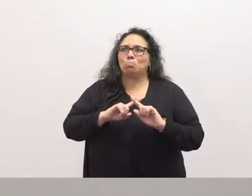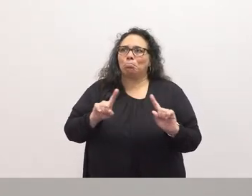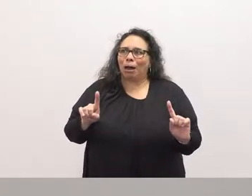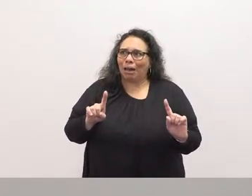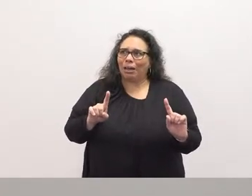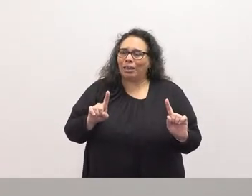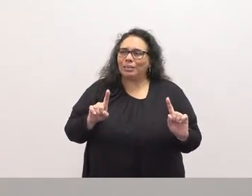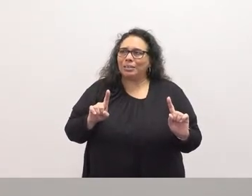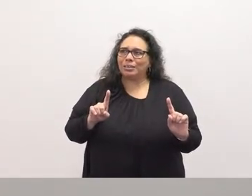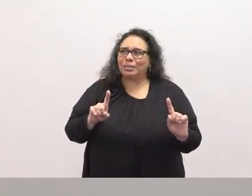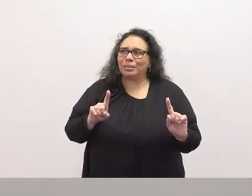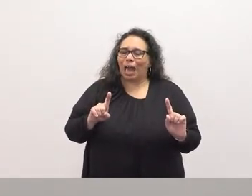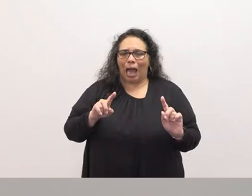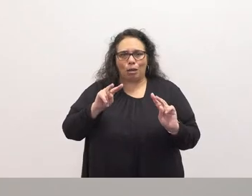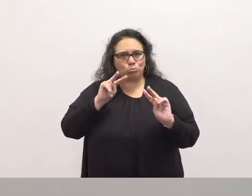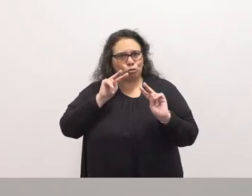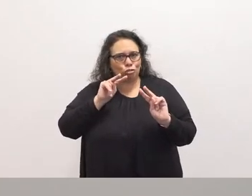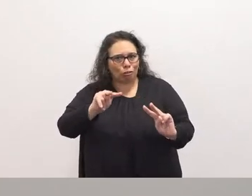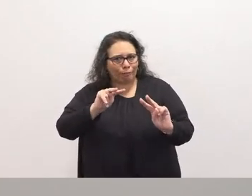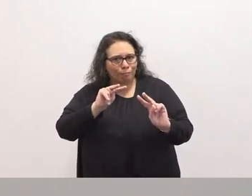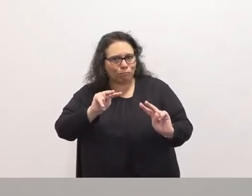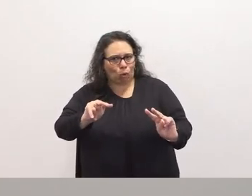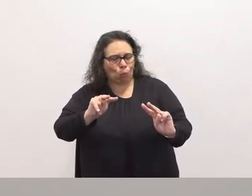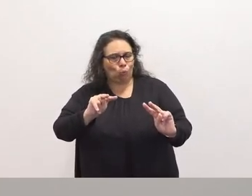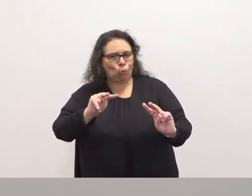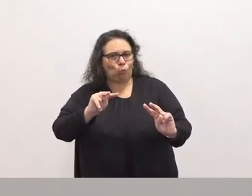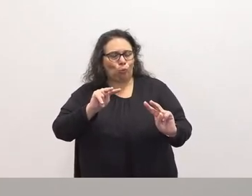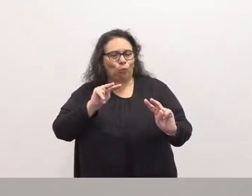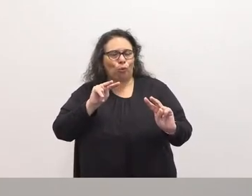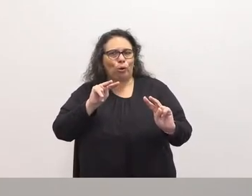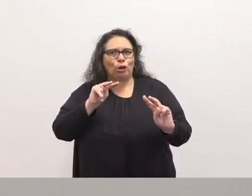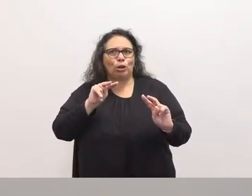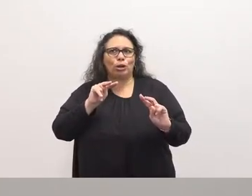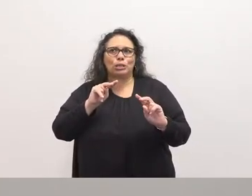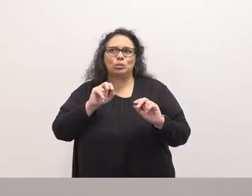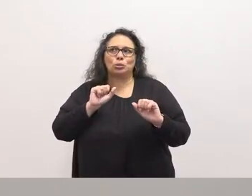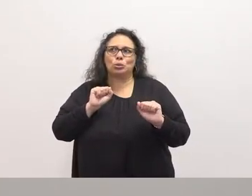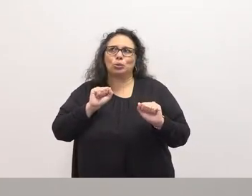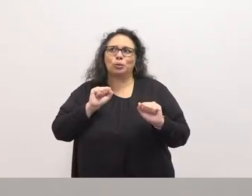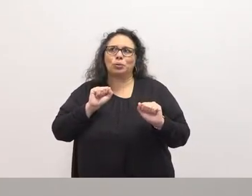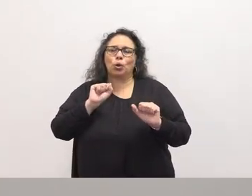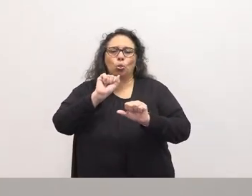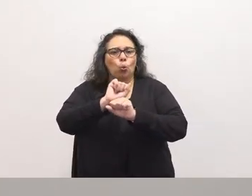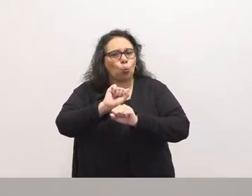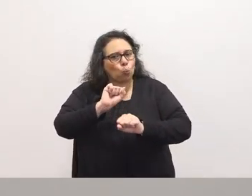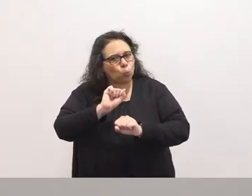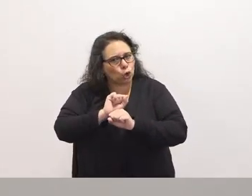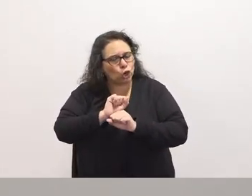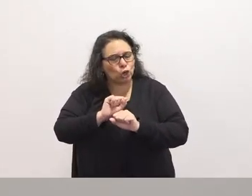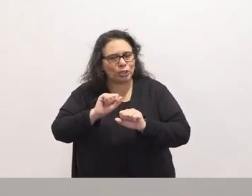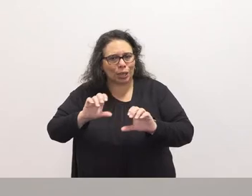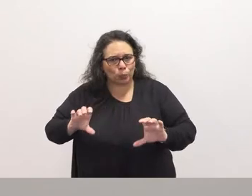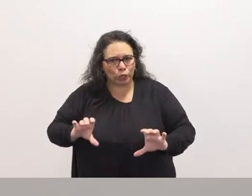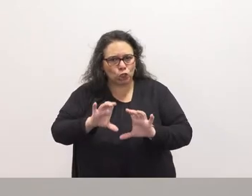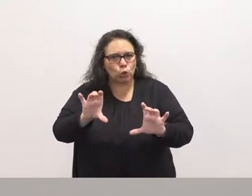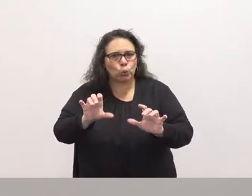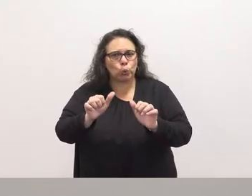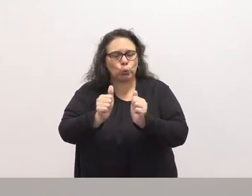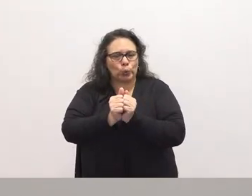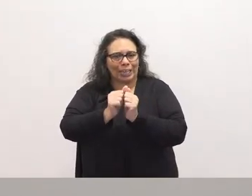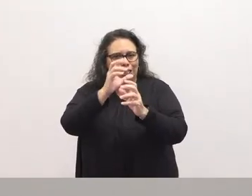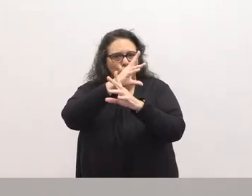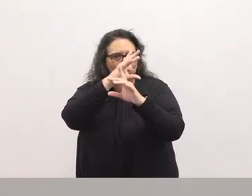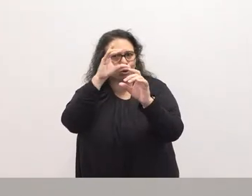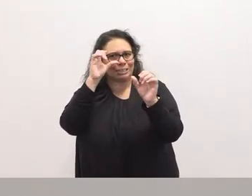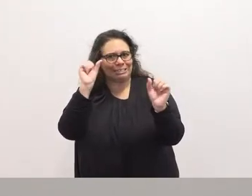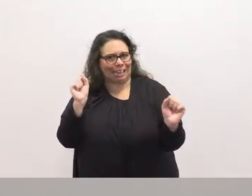I was looking forward to the work that we were doing with the superintendent to talk about what